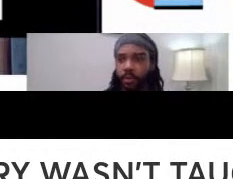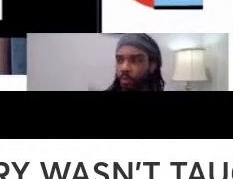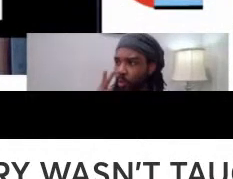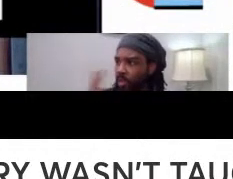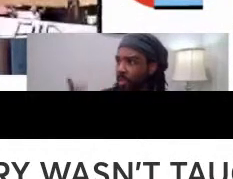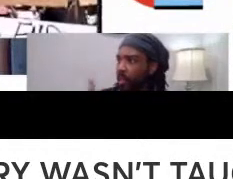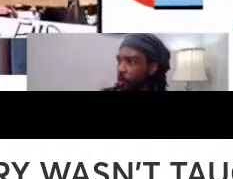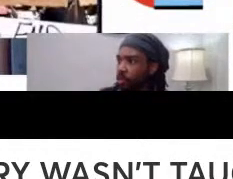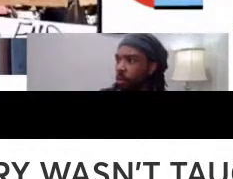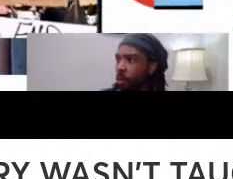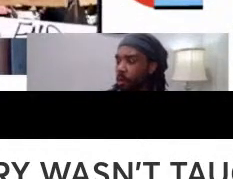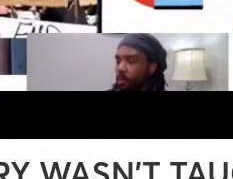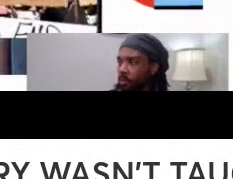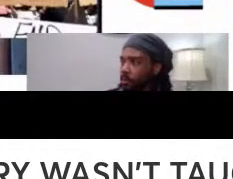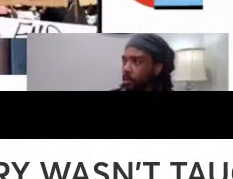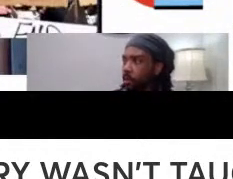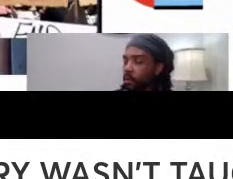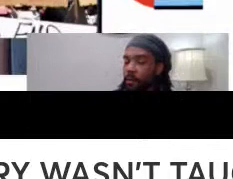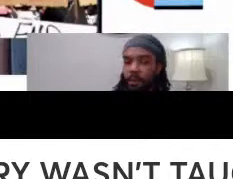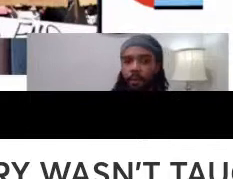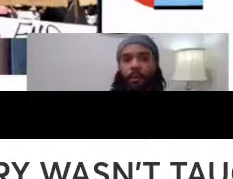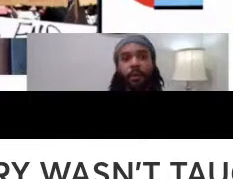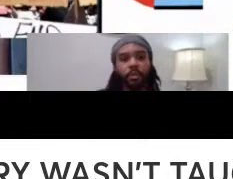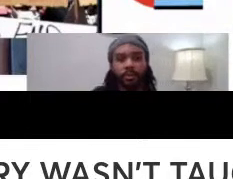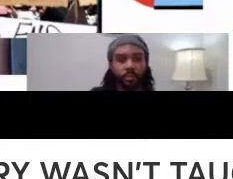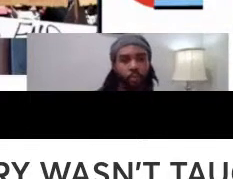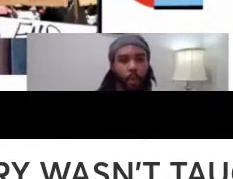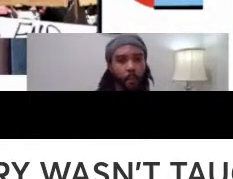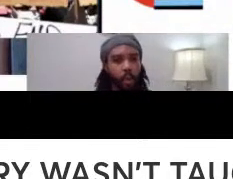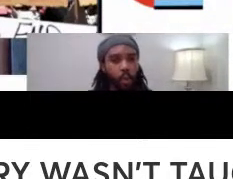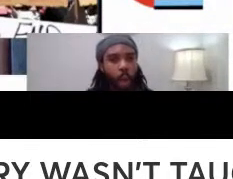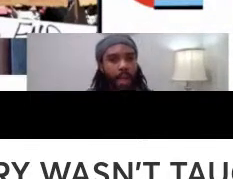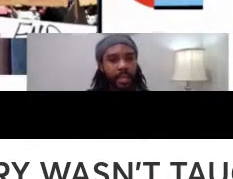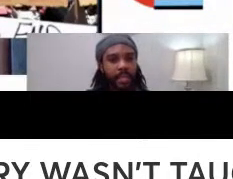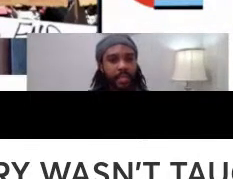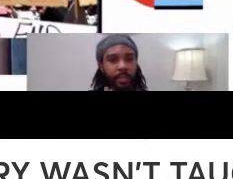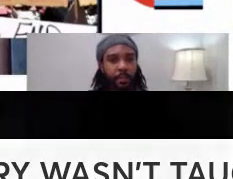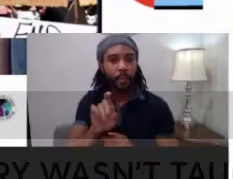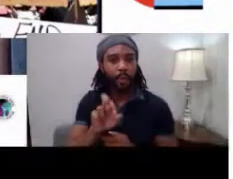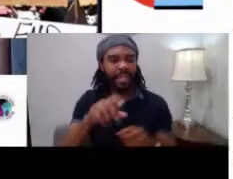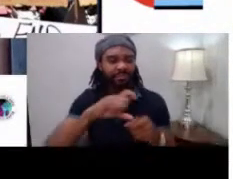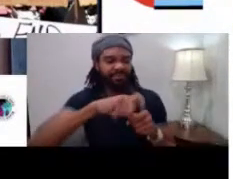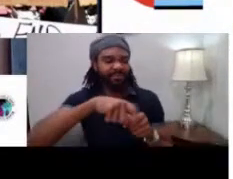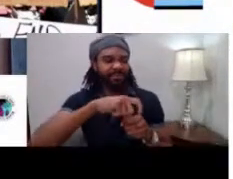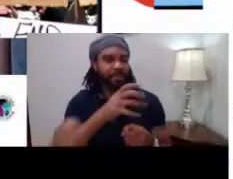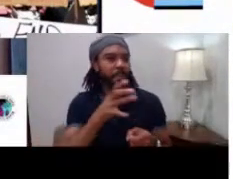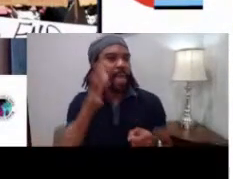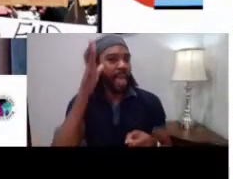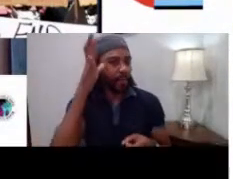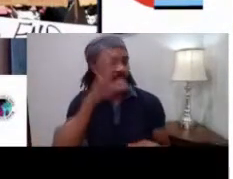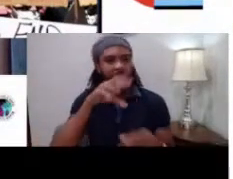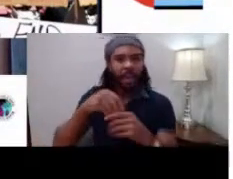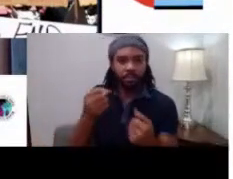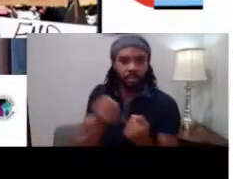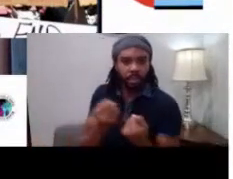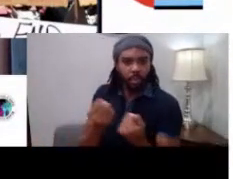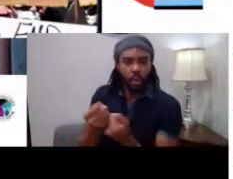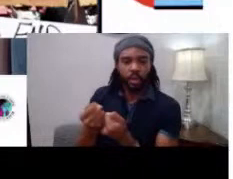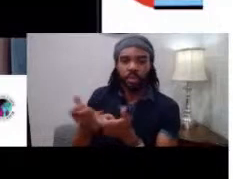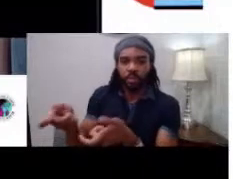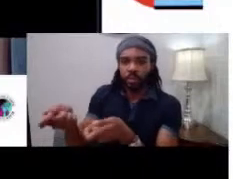make inroads among white suburban parents who were moved during the summer of racial reckoning to demand racial